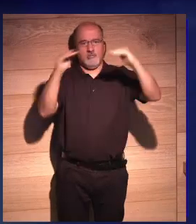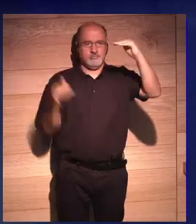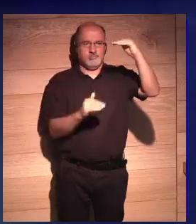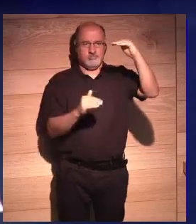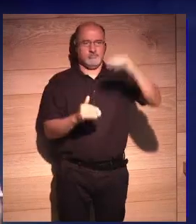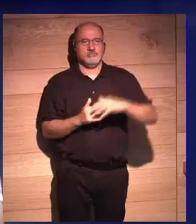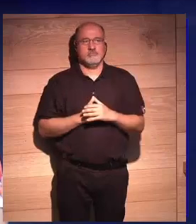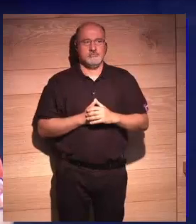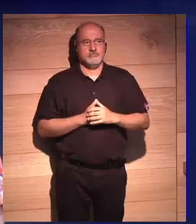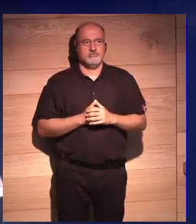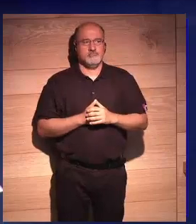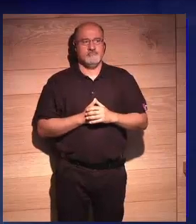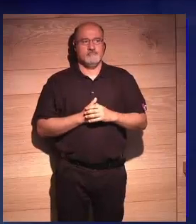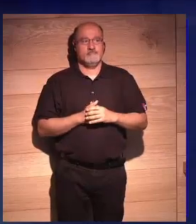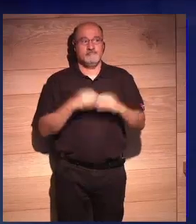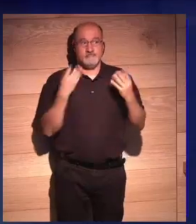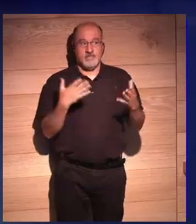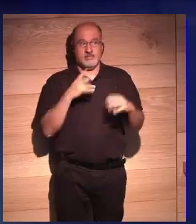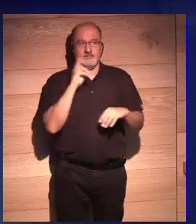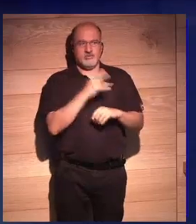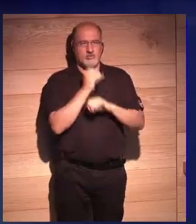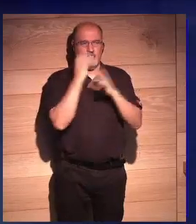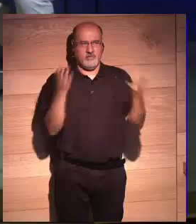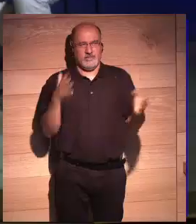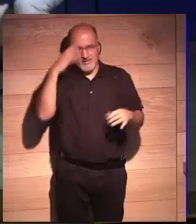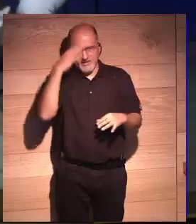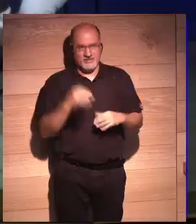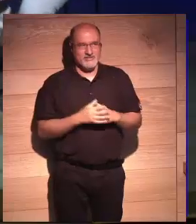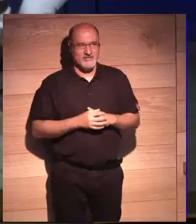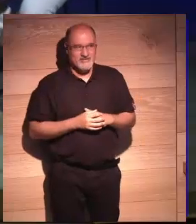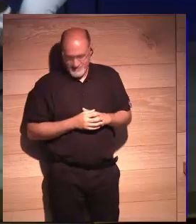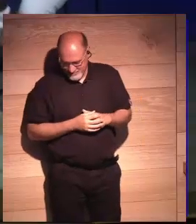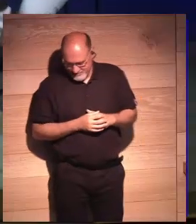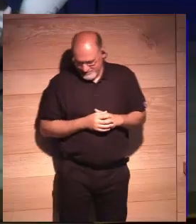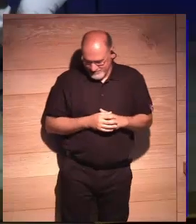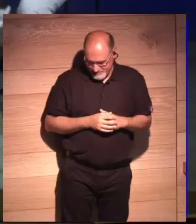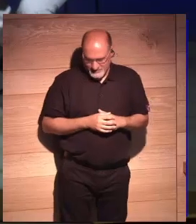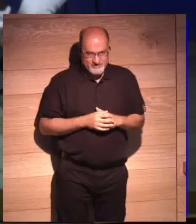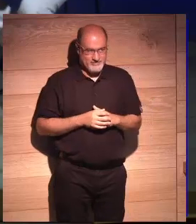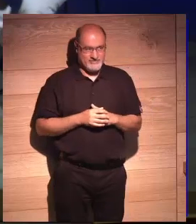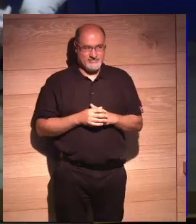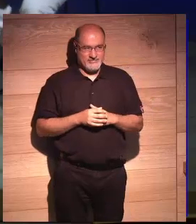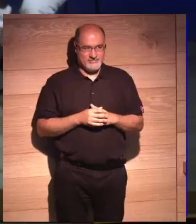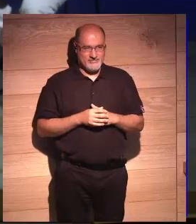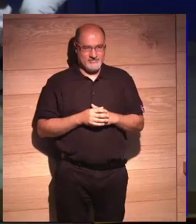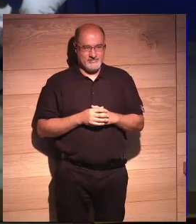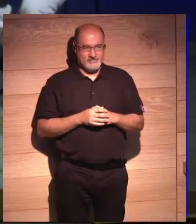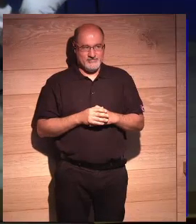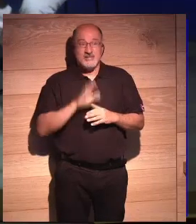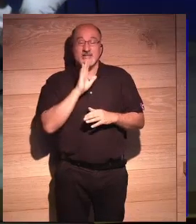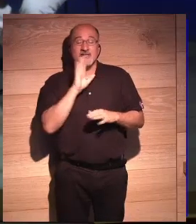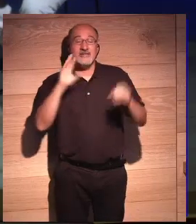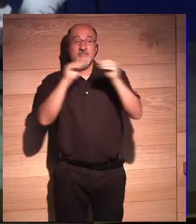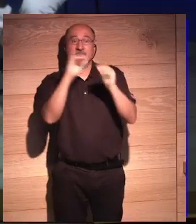it has to be a means, not a goal in itself. That's my answer. I don't know if I have answered your question. Javier, just to finish